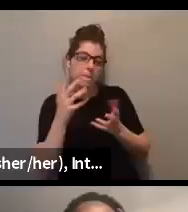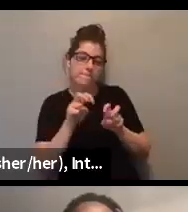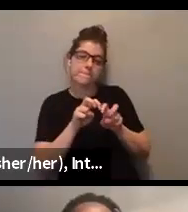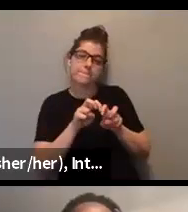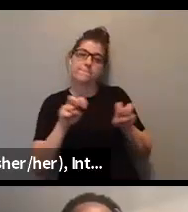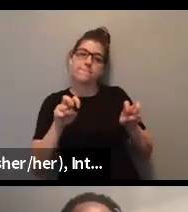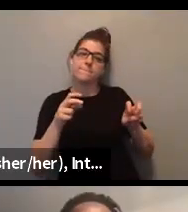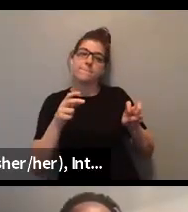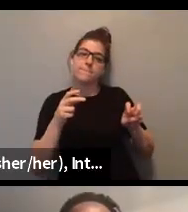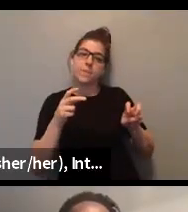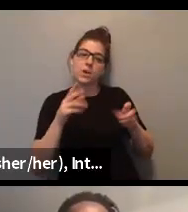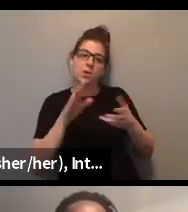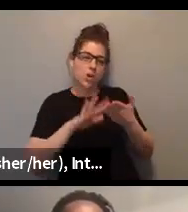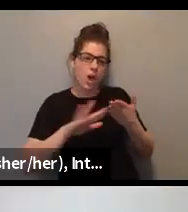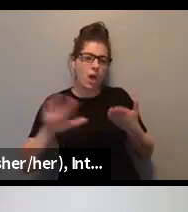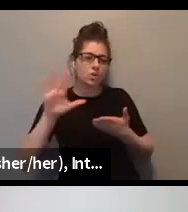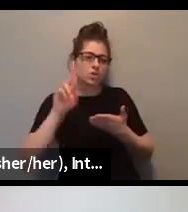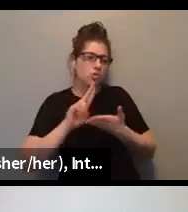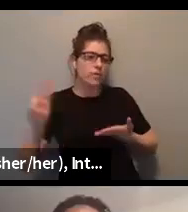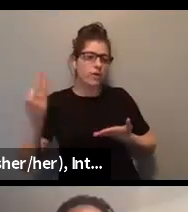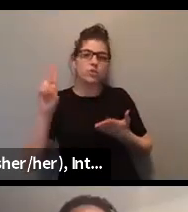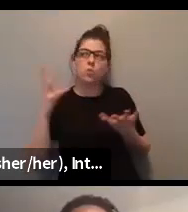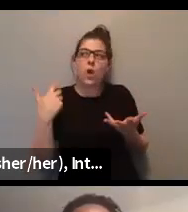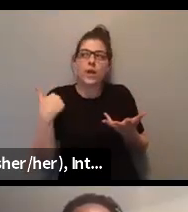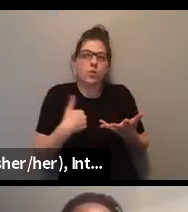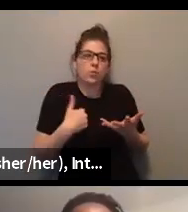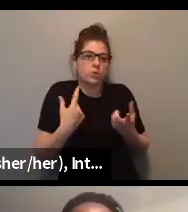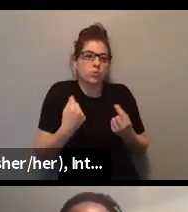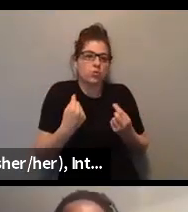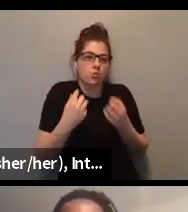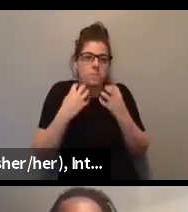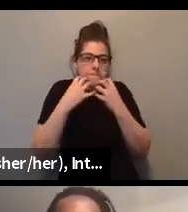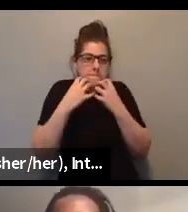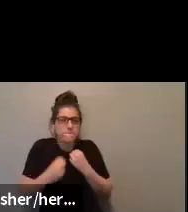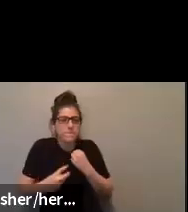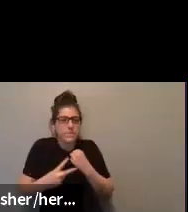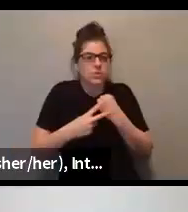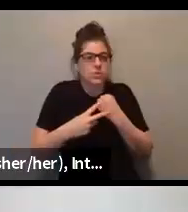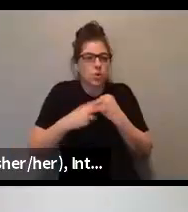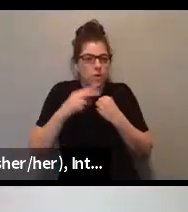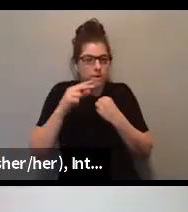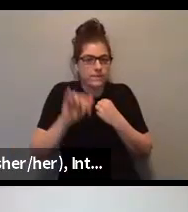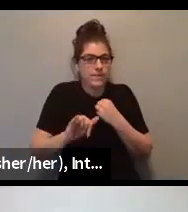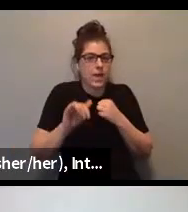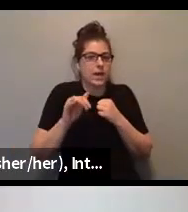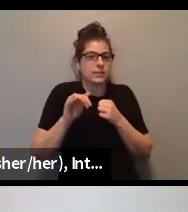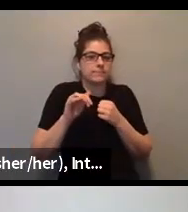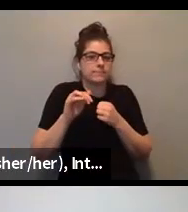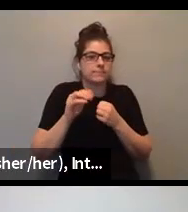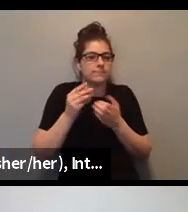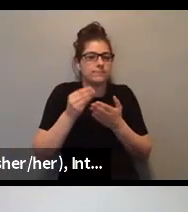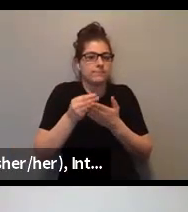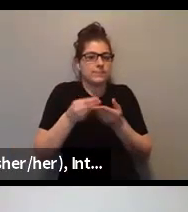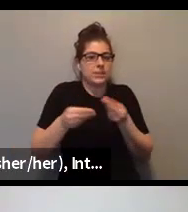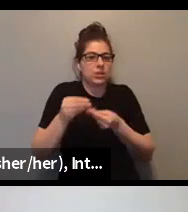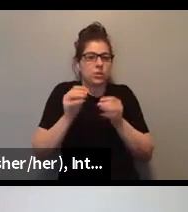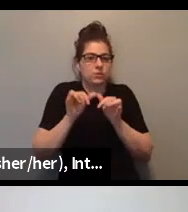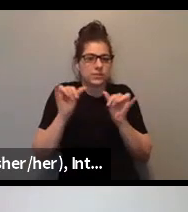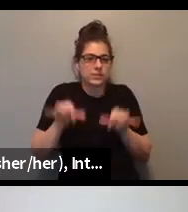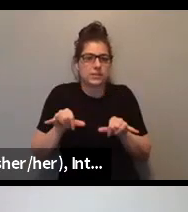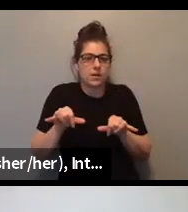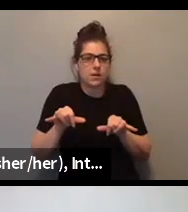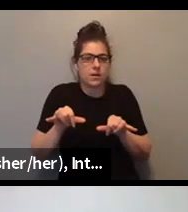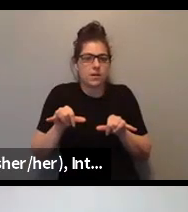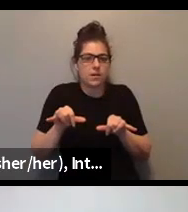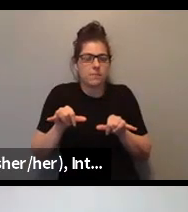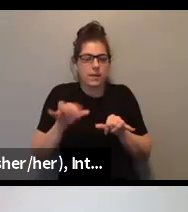and universities continue to preserve a diverse ecosystem. What in light of the circumstances? I know that it was